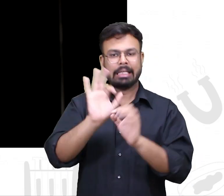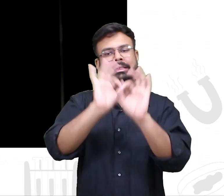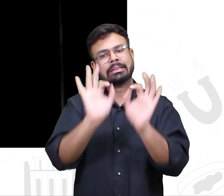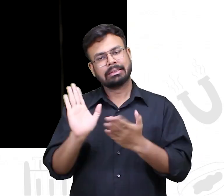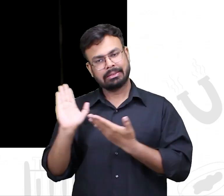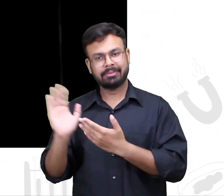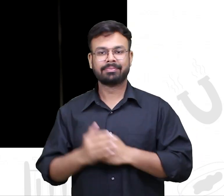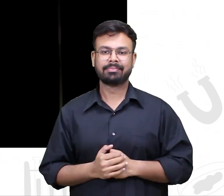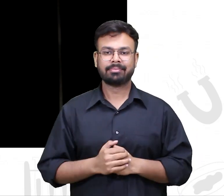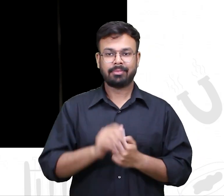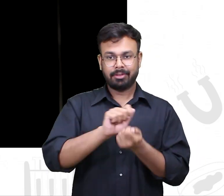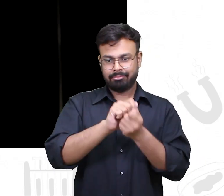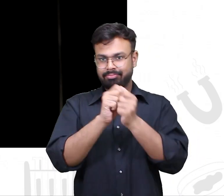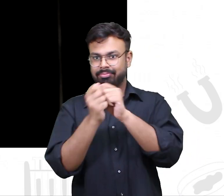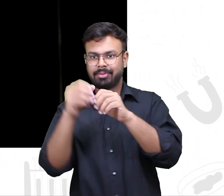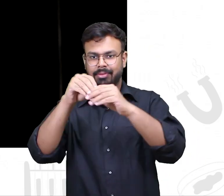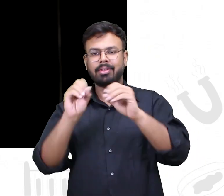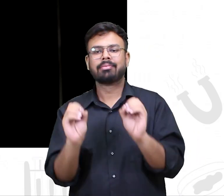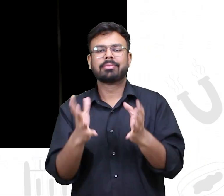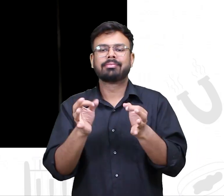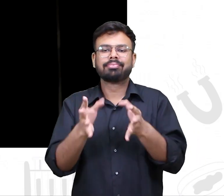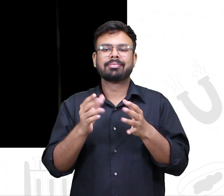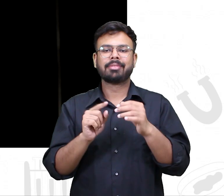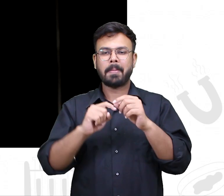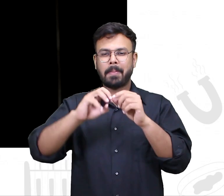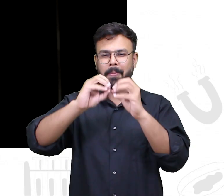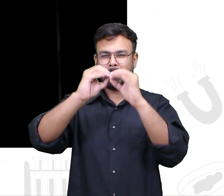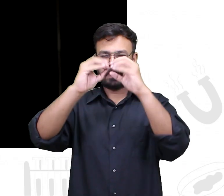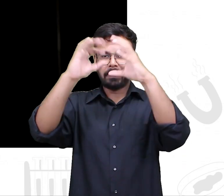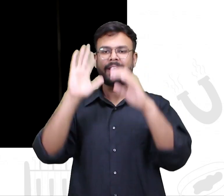hydrogen getting evolved at the counter electrode,